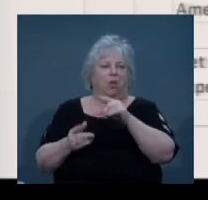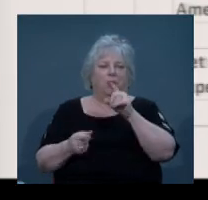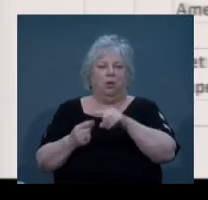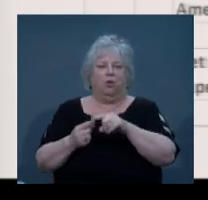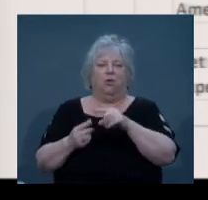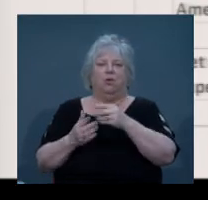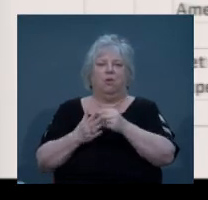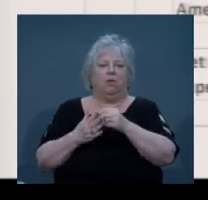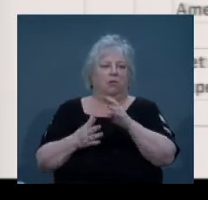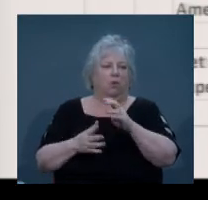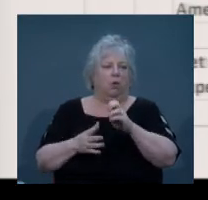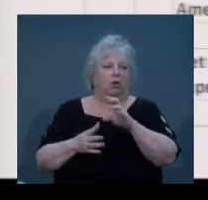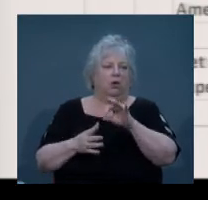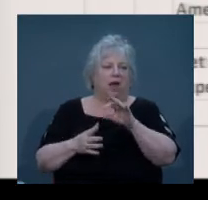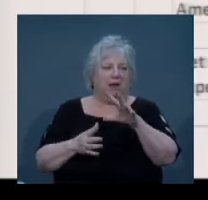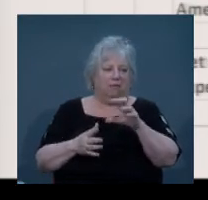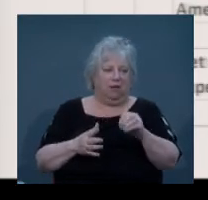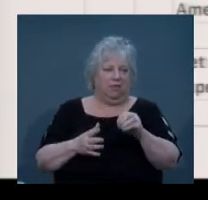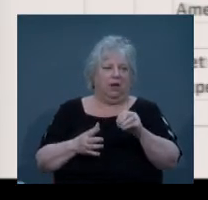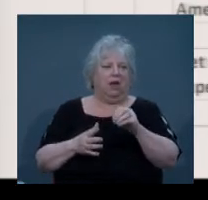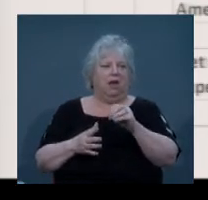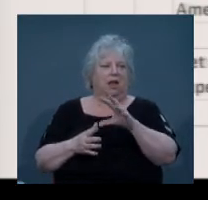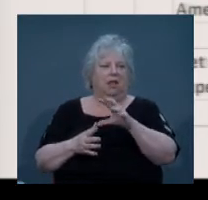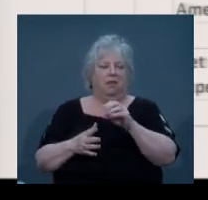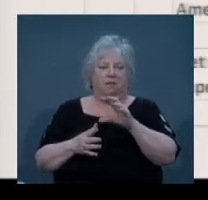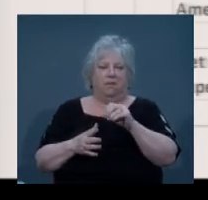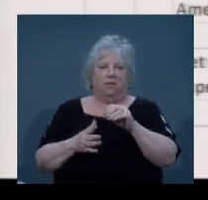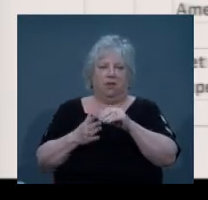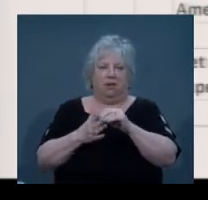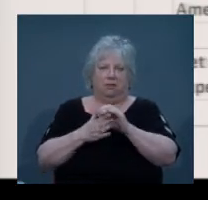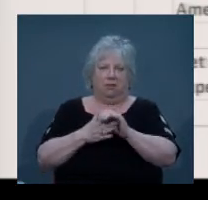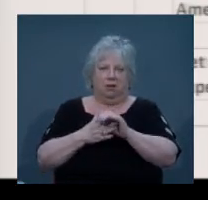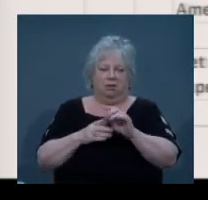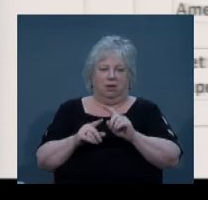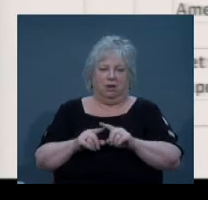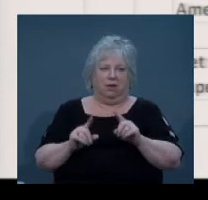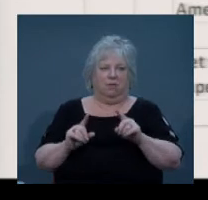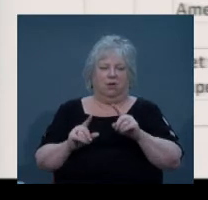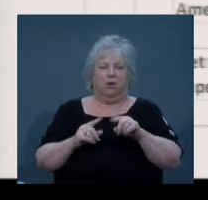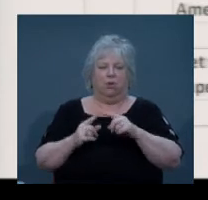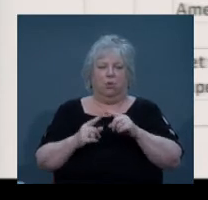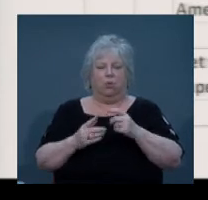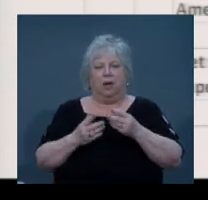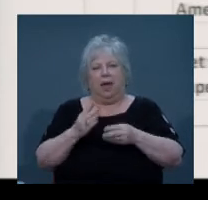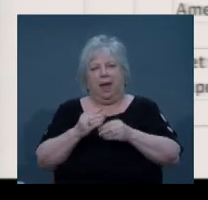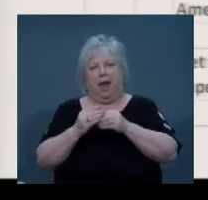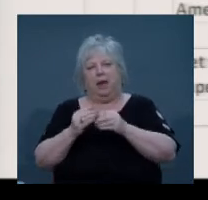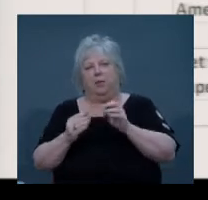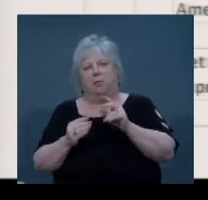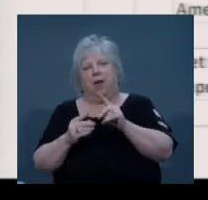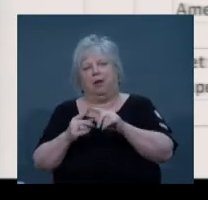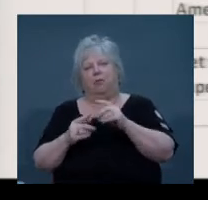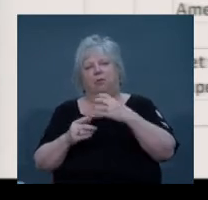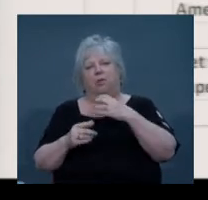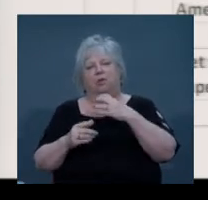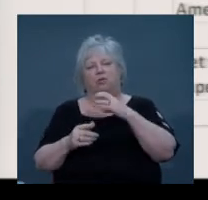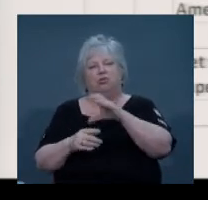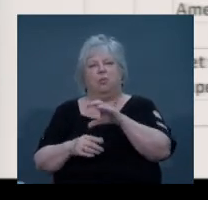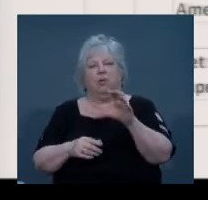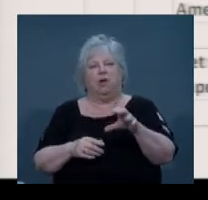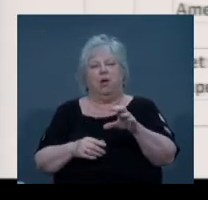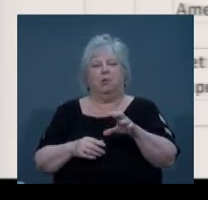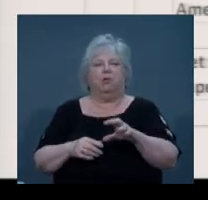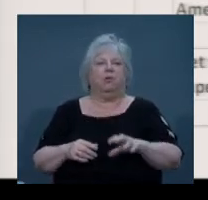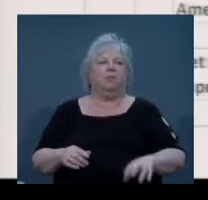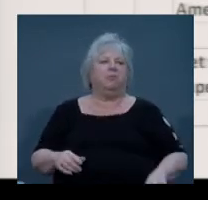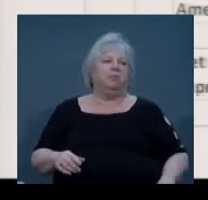$4,950,000. The $50,000 difference was when we added back for the chamber. We did not affect them the entire amount